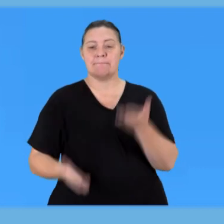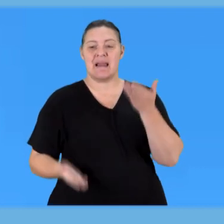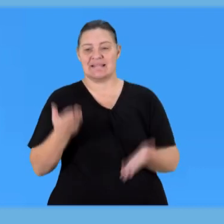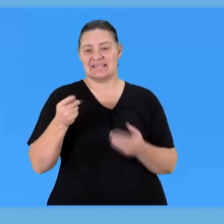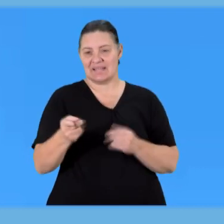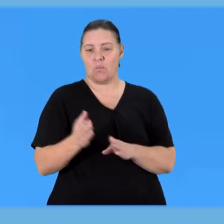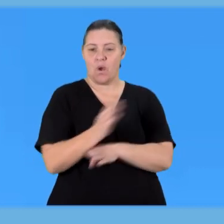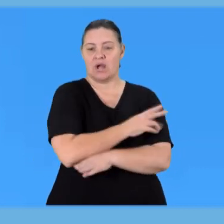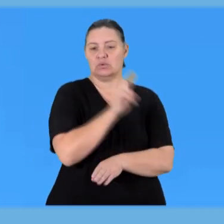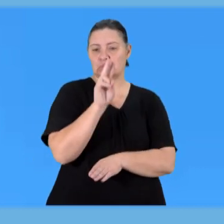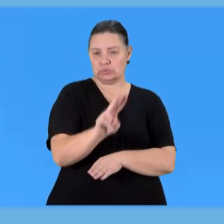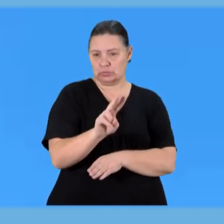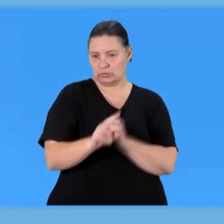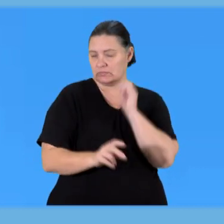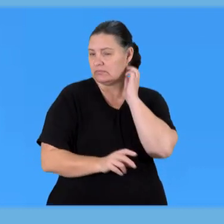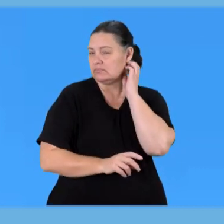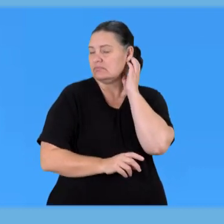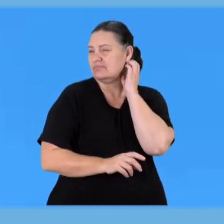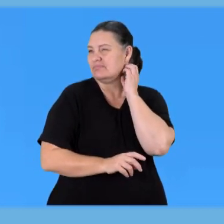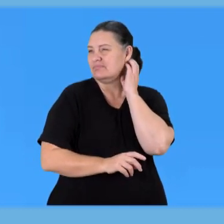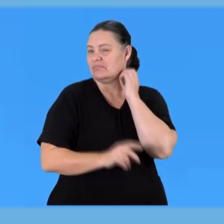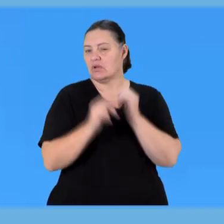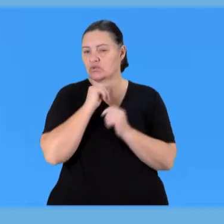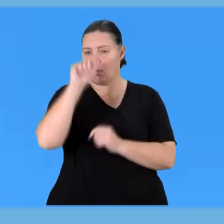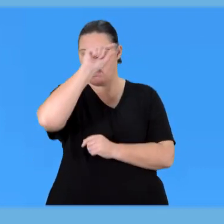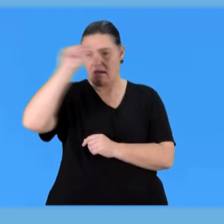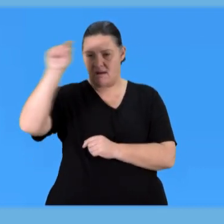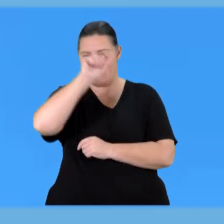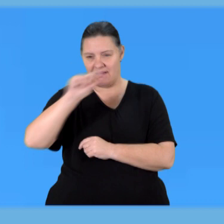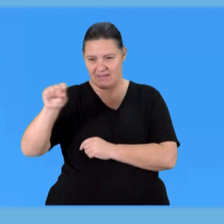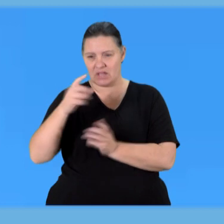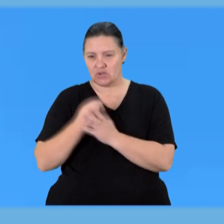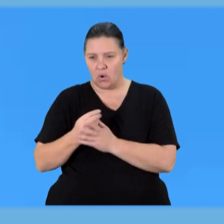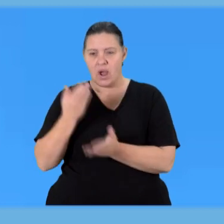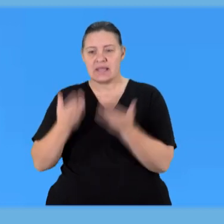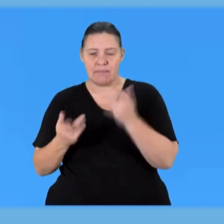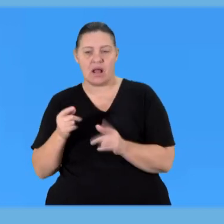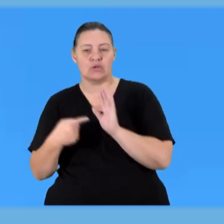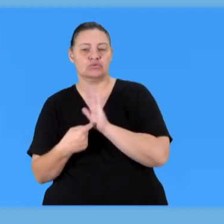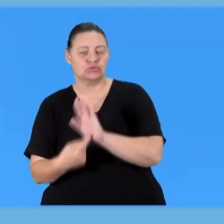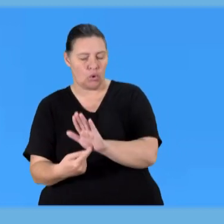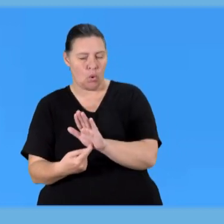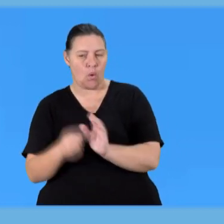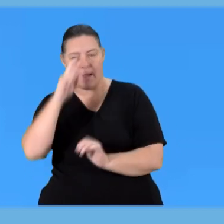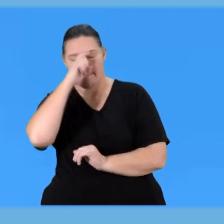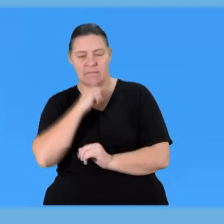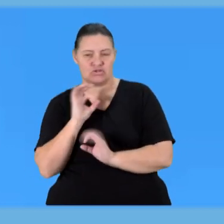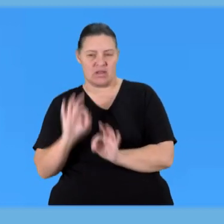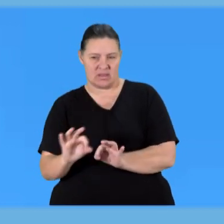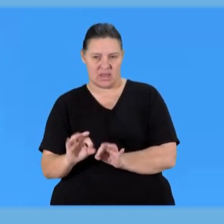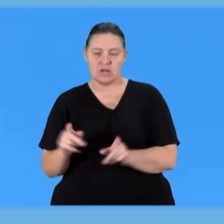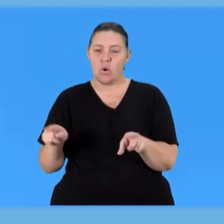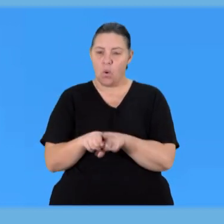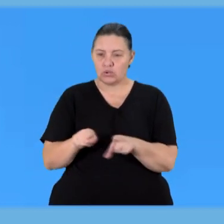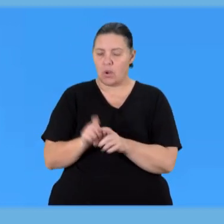with the two in front of the iron oxide. So now, we then now need to write the chemical equation to show this picture and